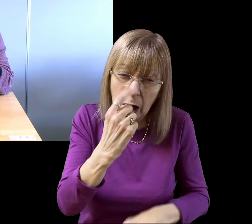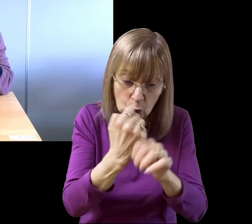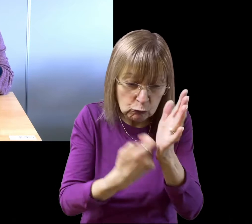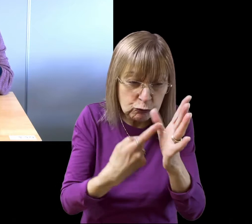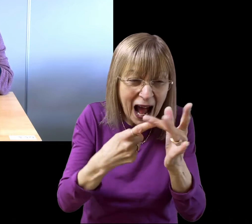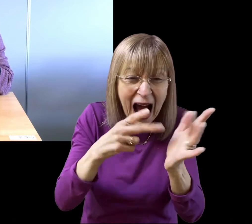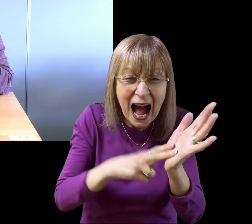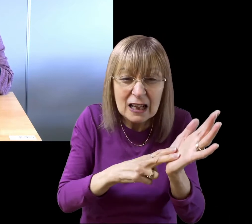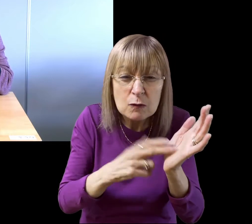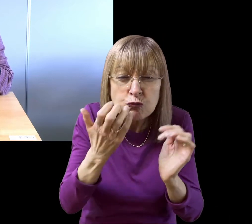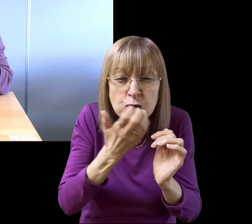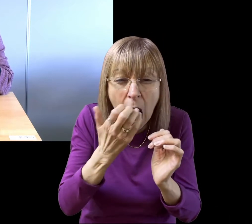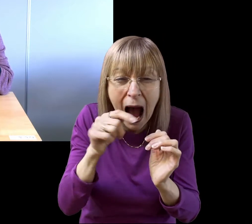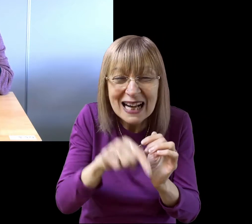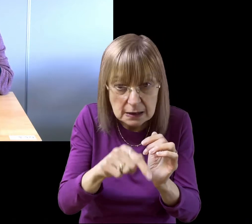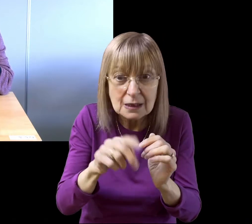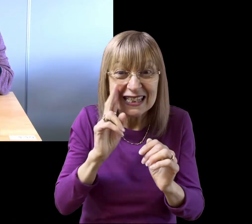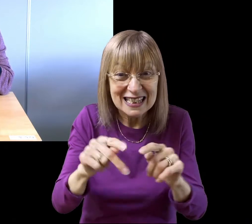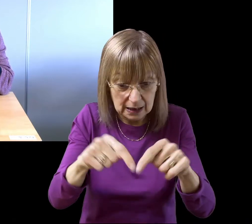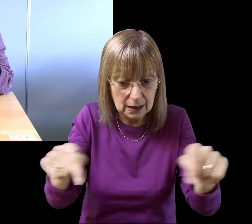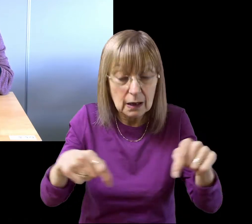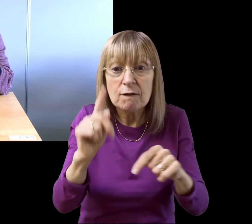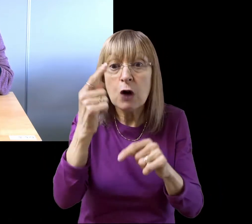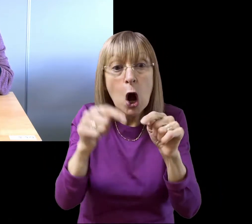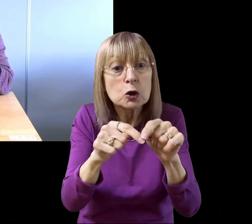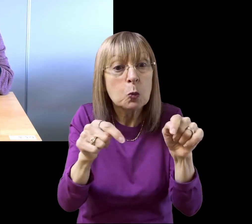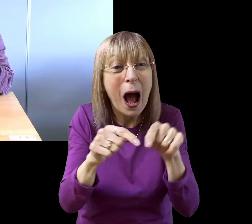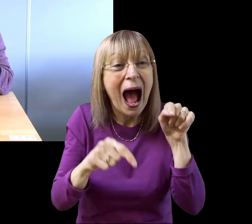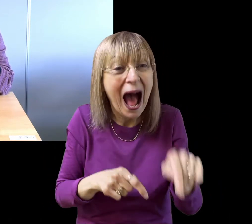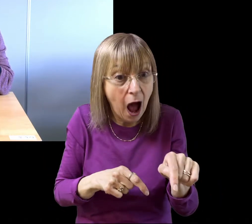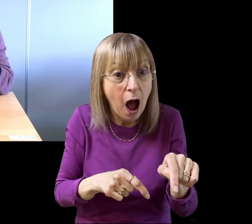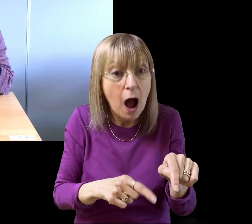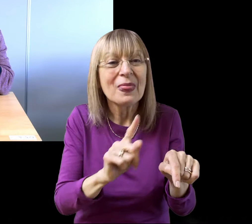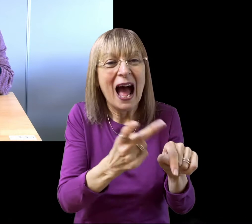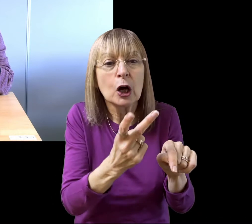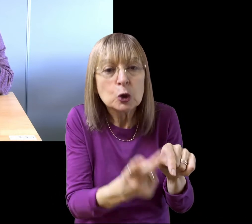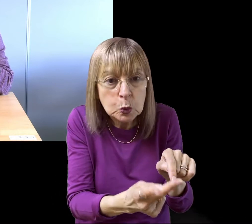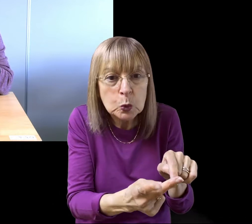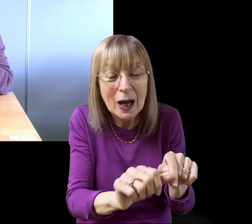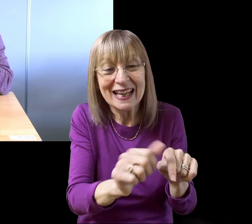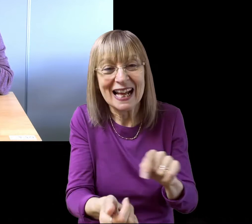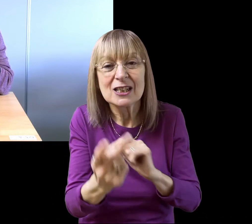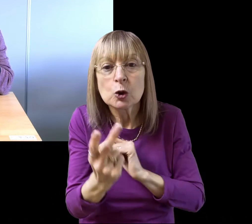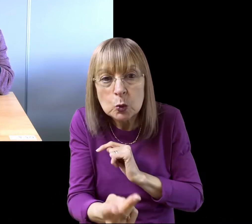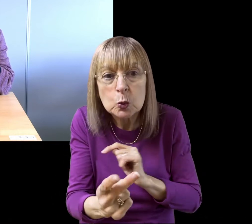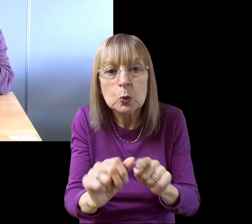grain of rice on the first square, 2 grains of rice on the next square, 4 grains of